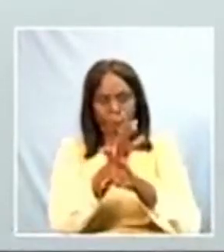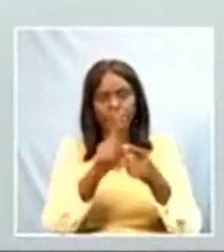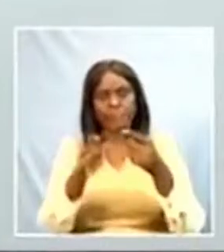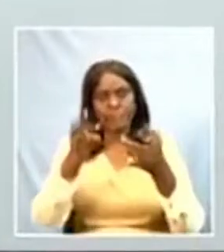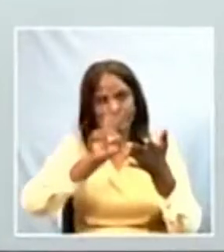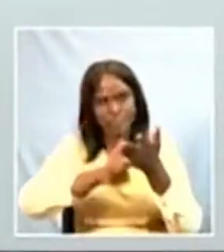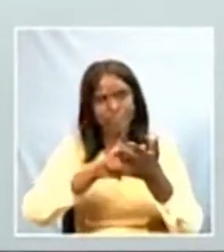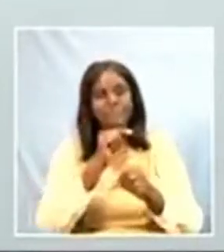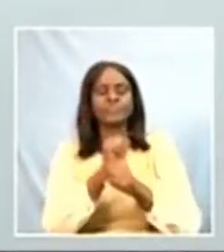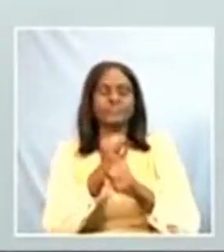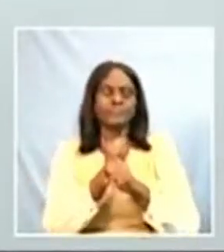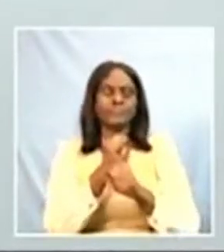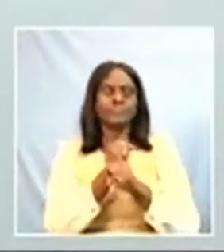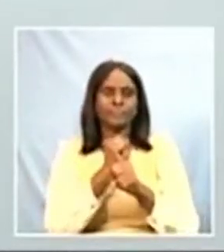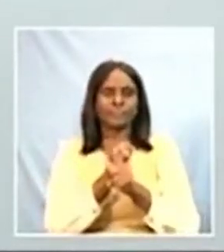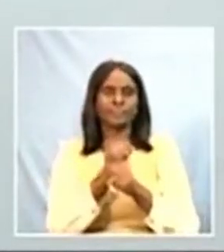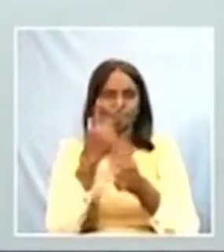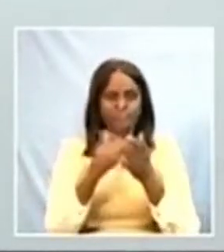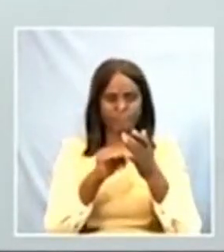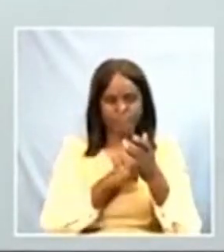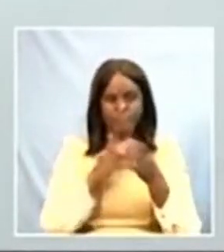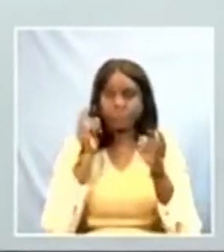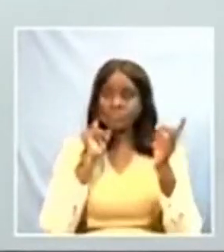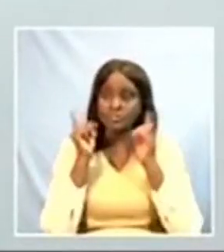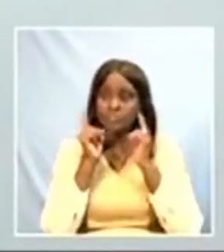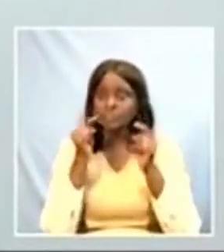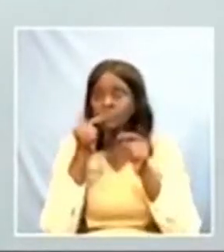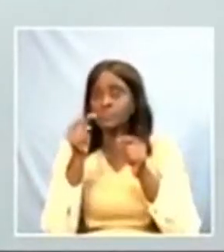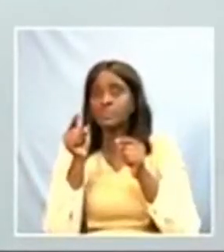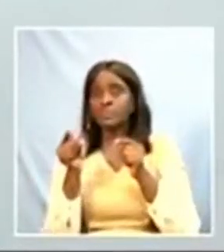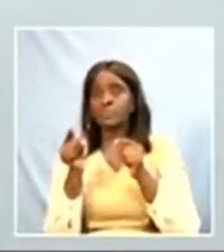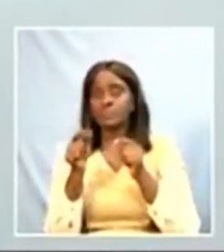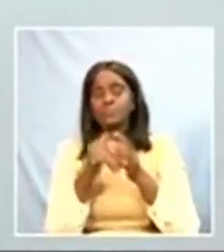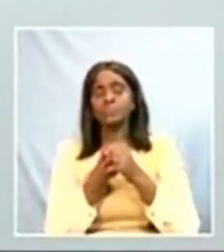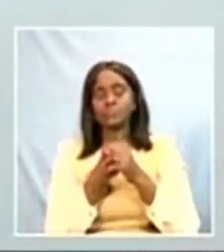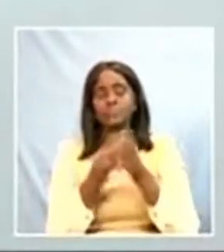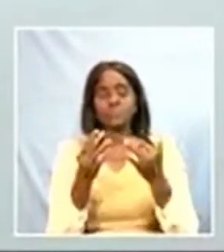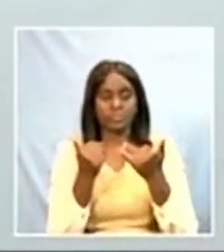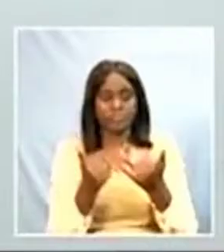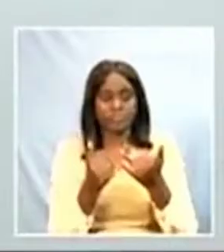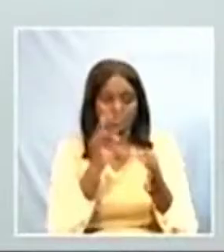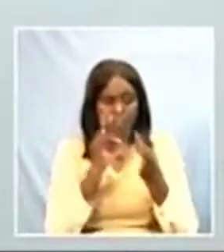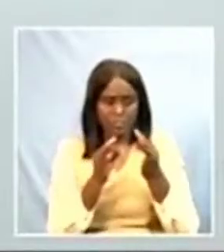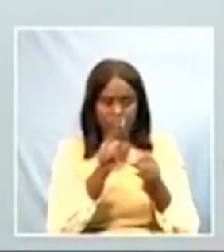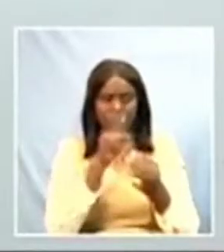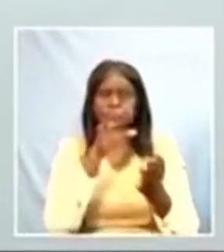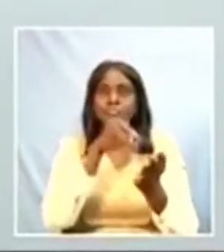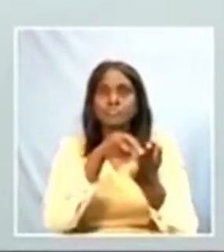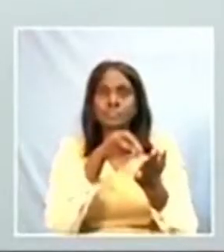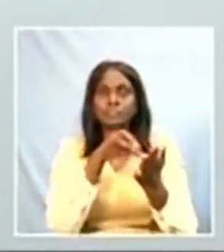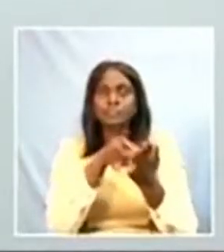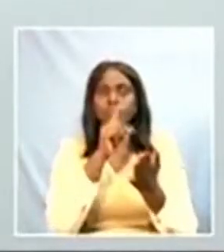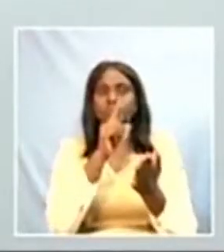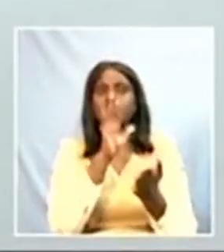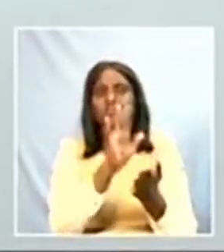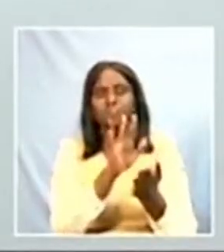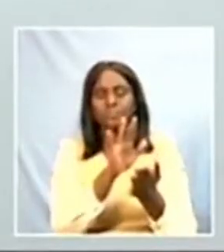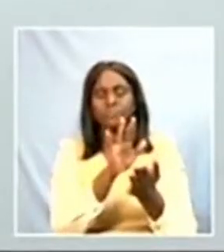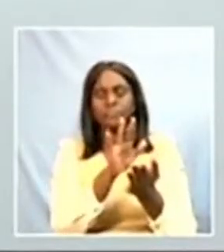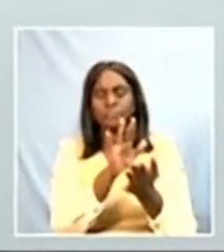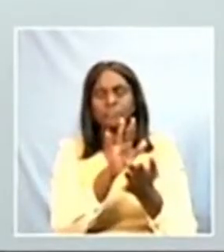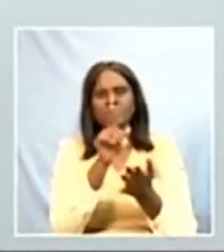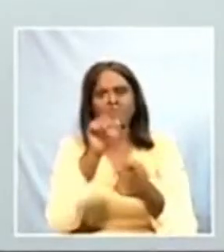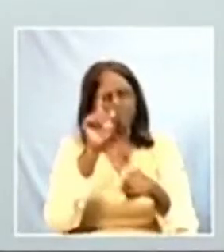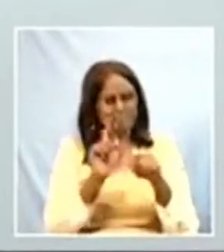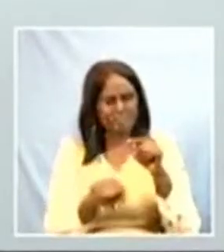work. That's what we got him saying. Now, if that is the case,